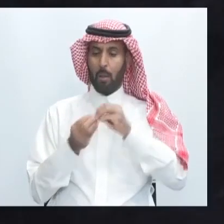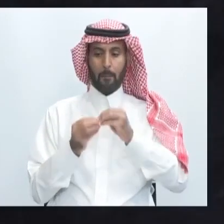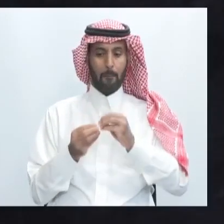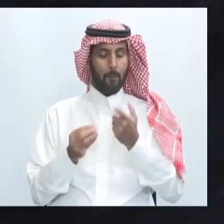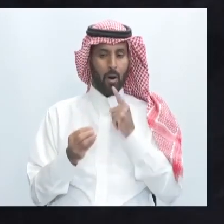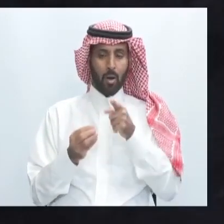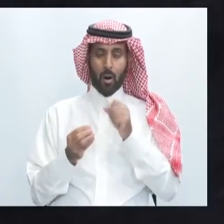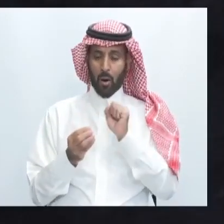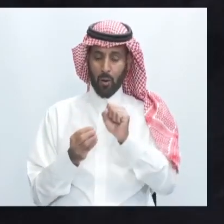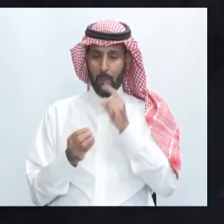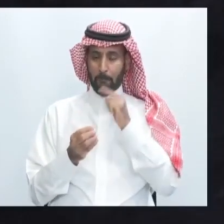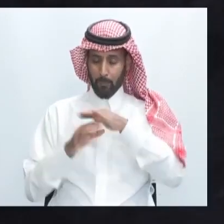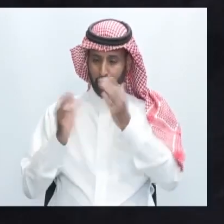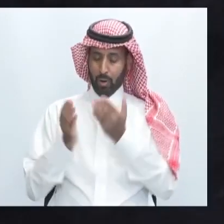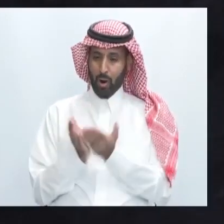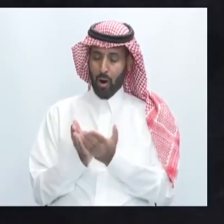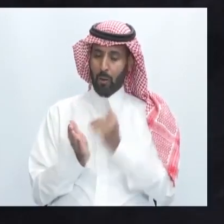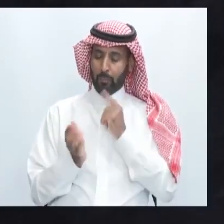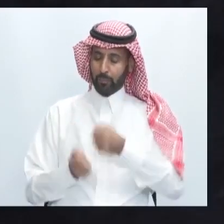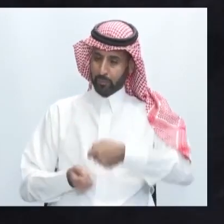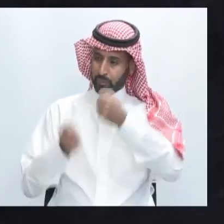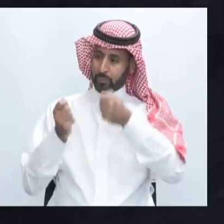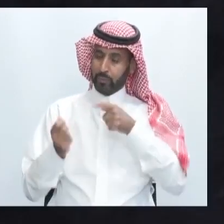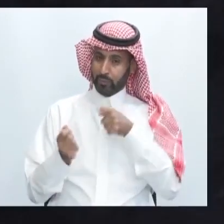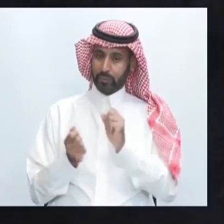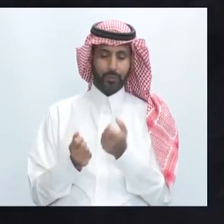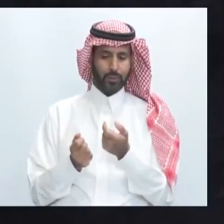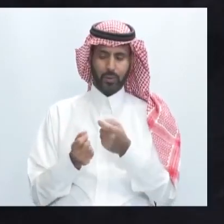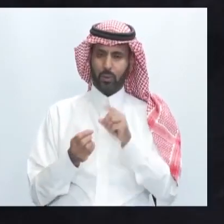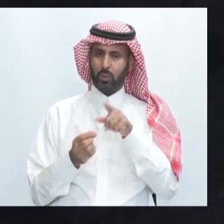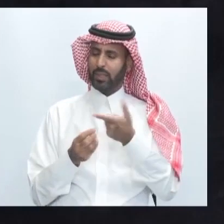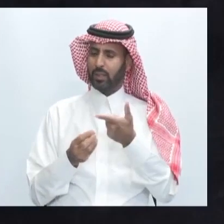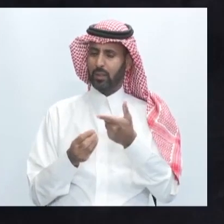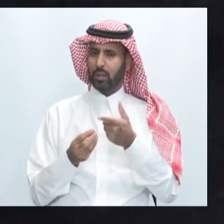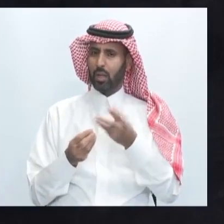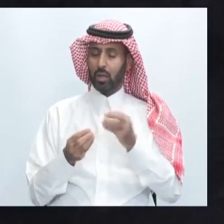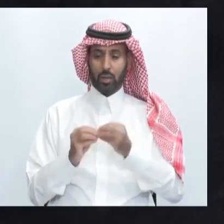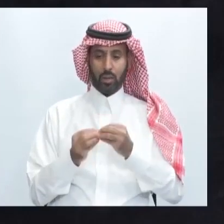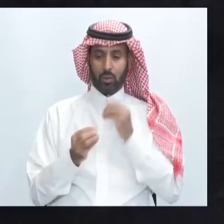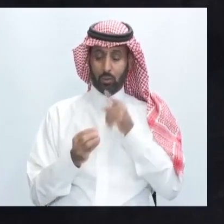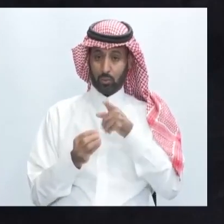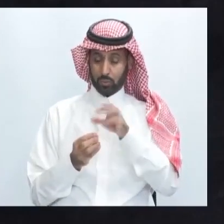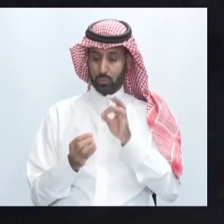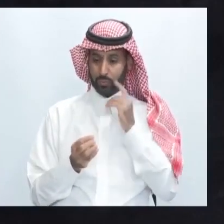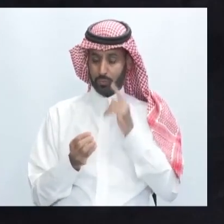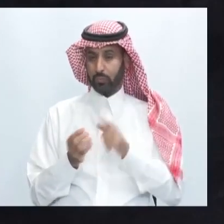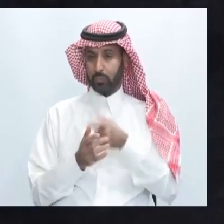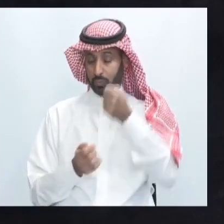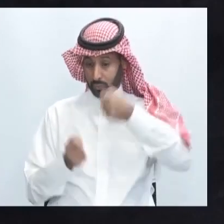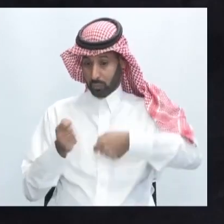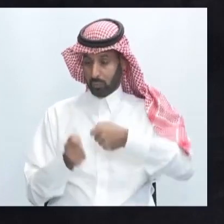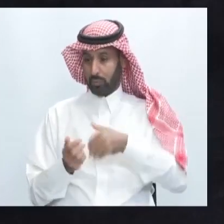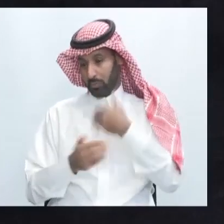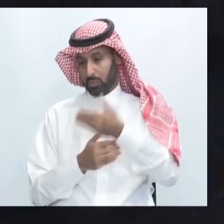painted your room? And if so, what color did you choose and why? Or if you are planning to paint your